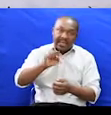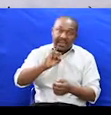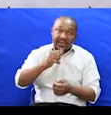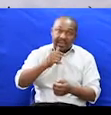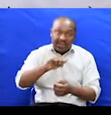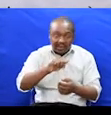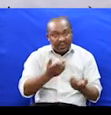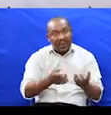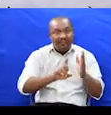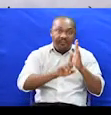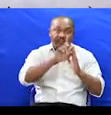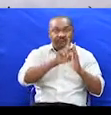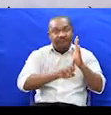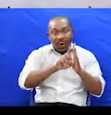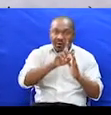unit. And